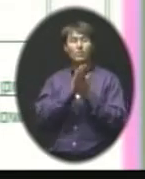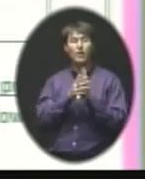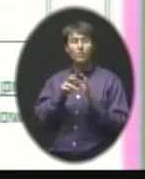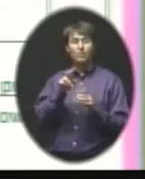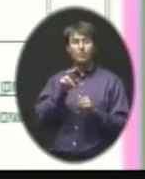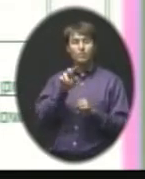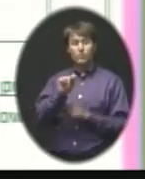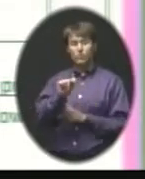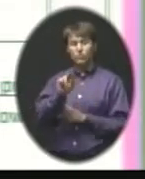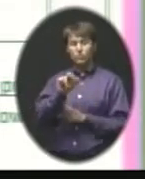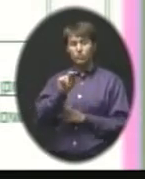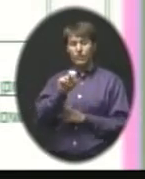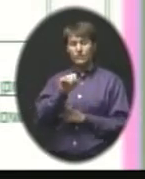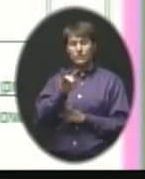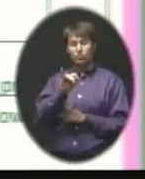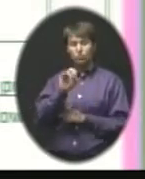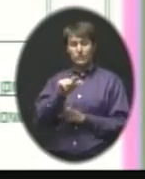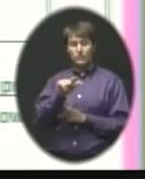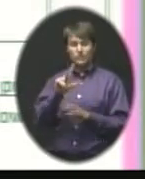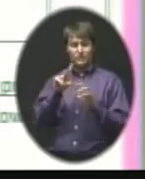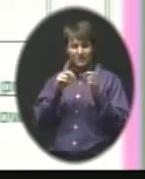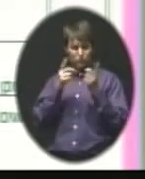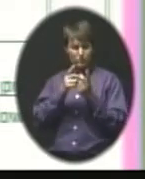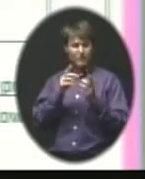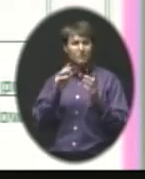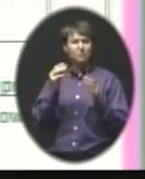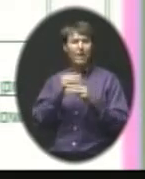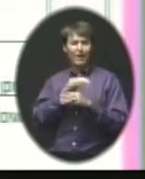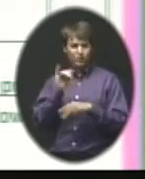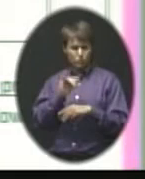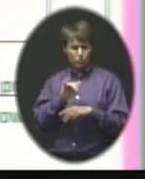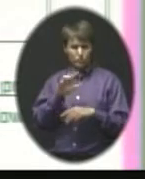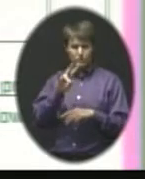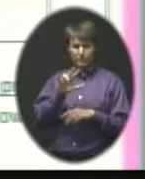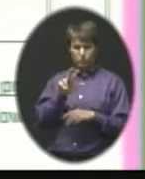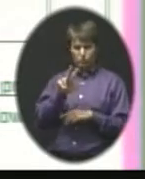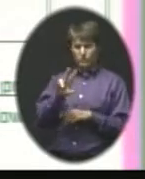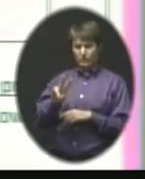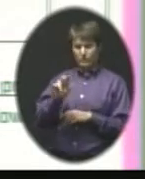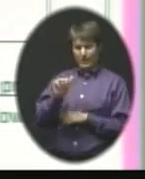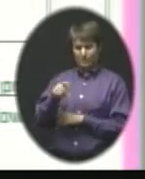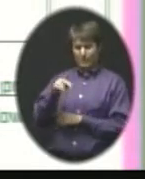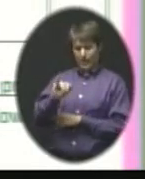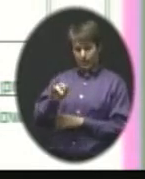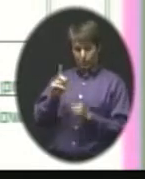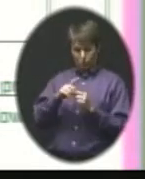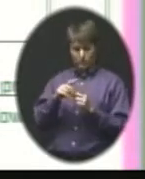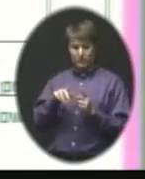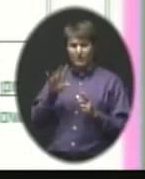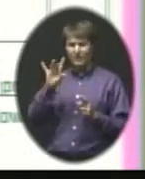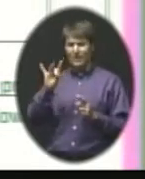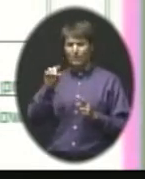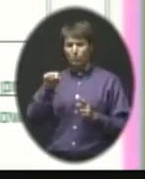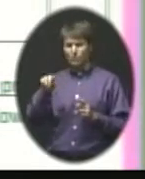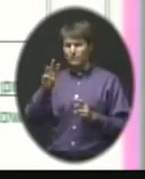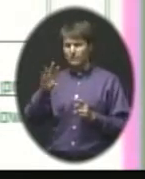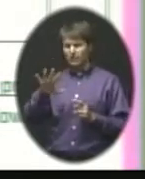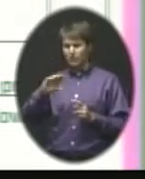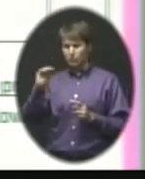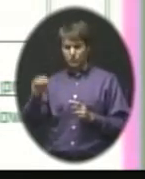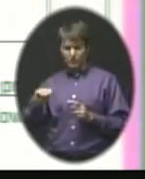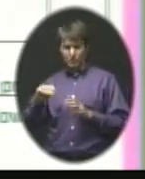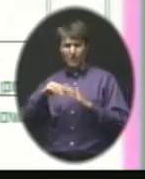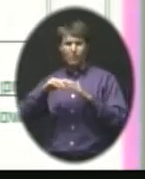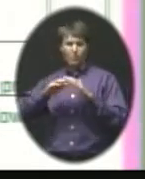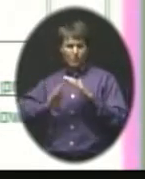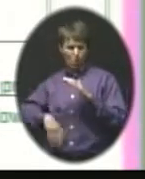district also in math. We had 737 API points in math. We had 8.65% of our students below